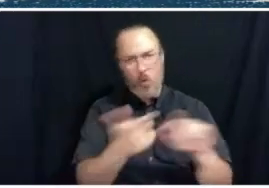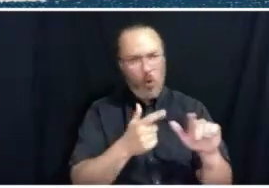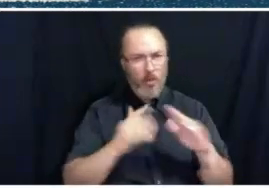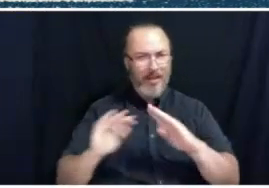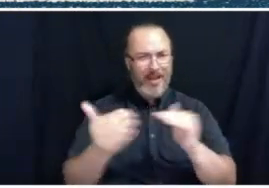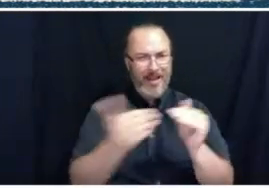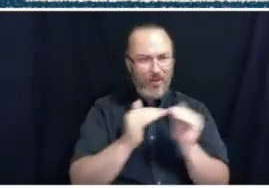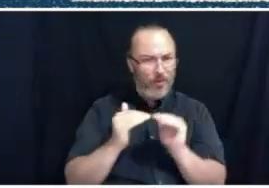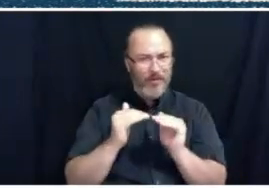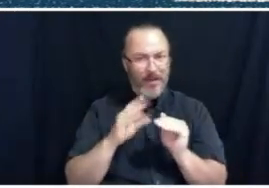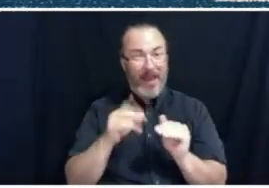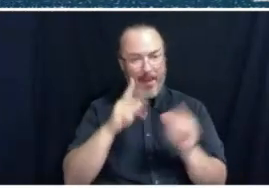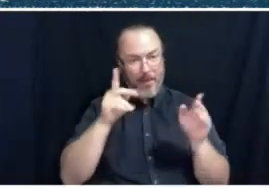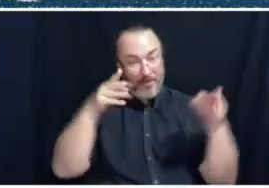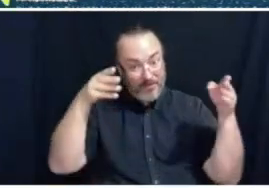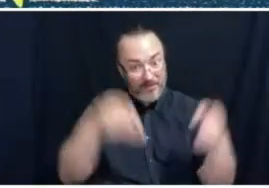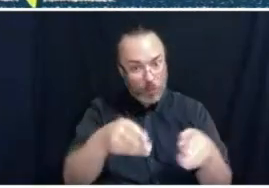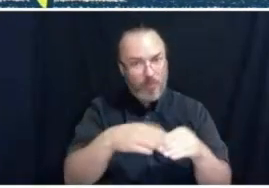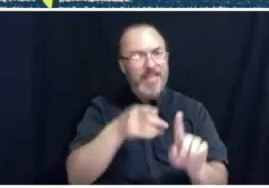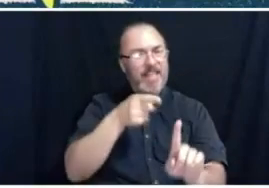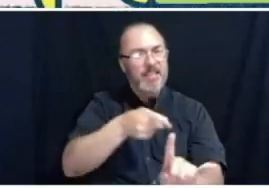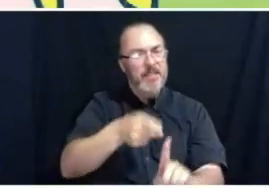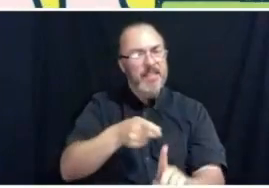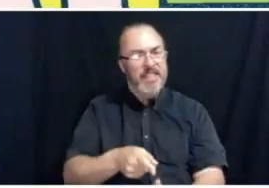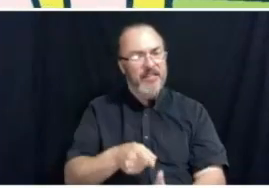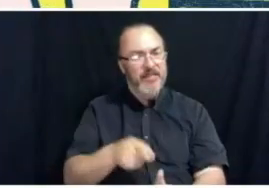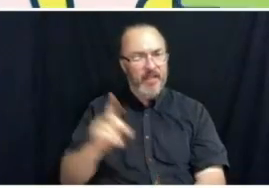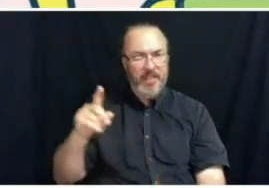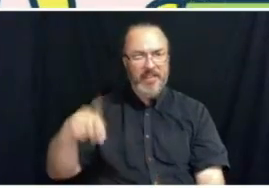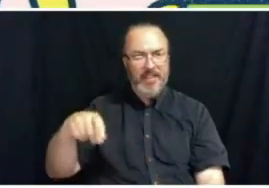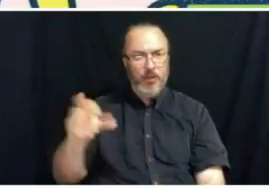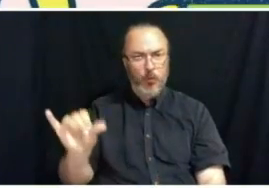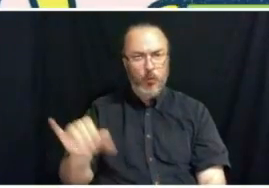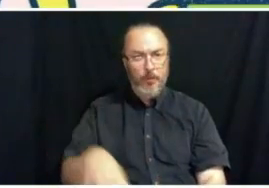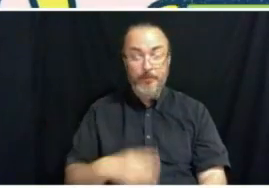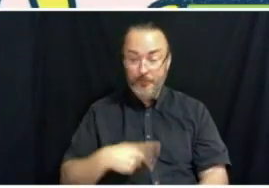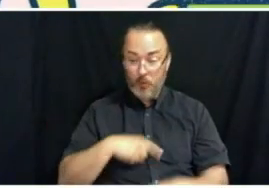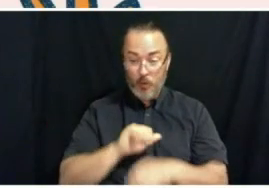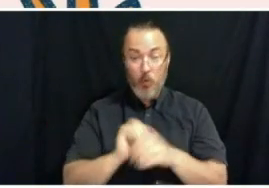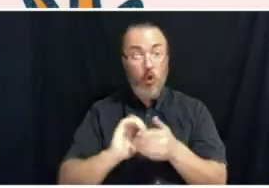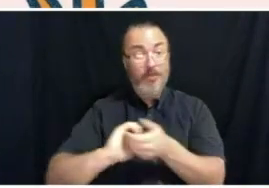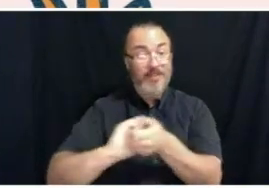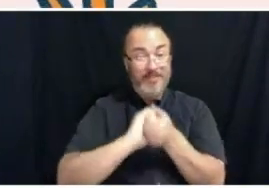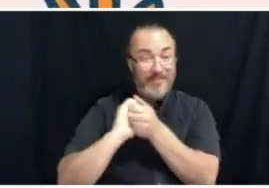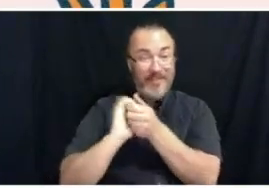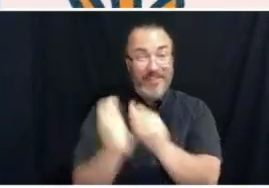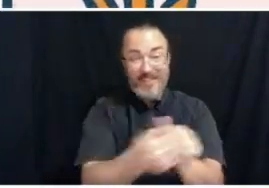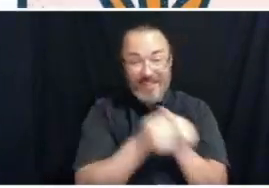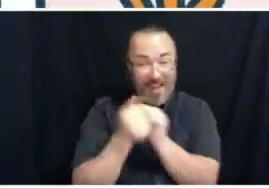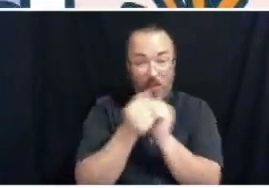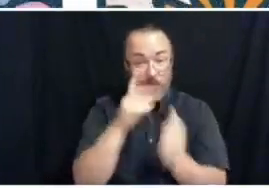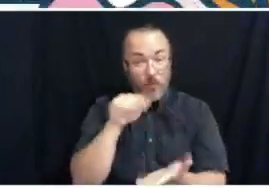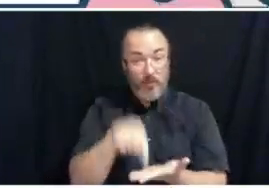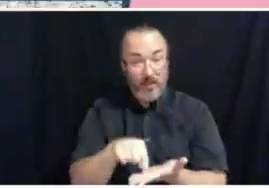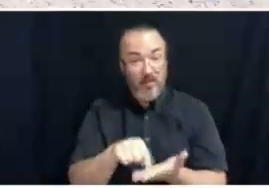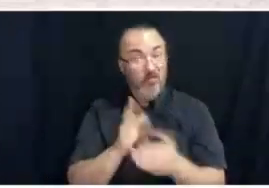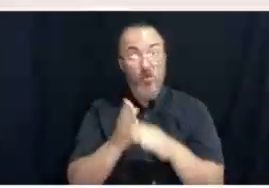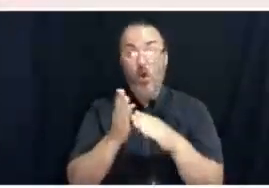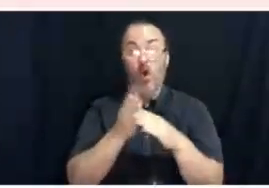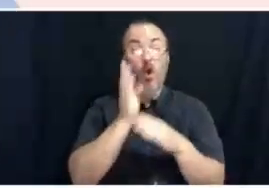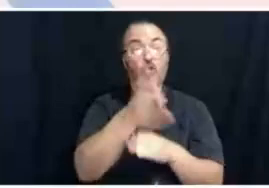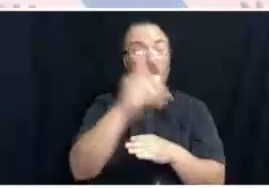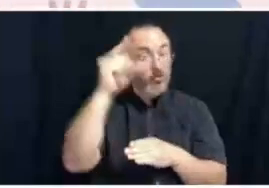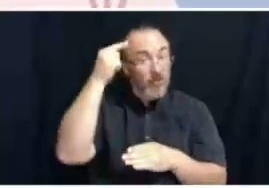target individual-specific needs. We must work together on these tasks across government ministries,